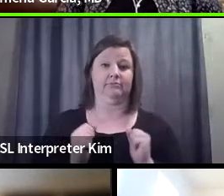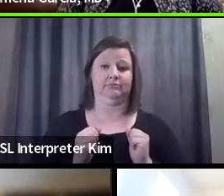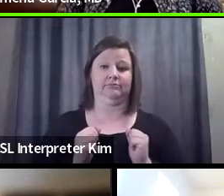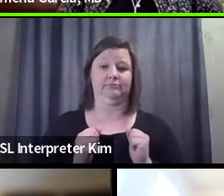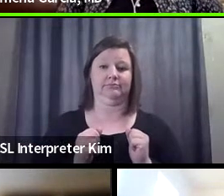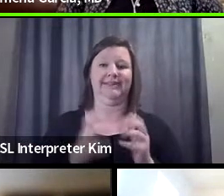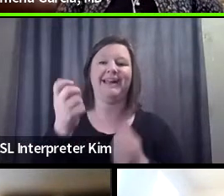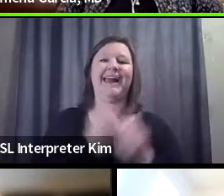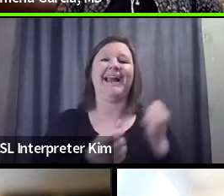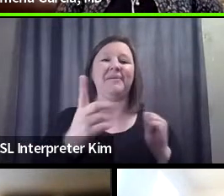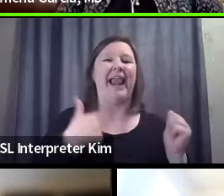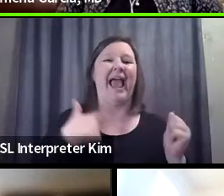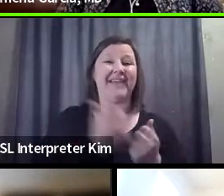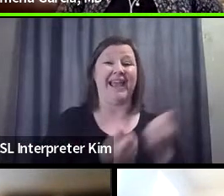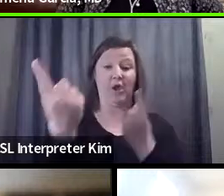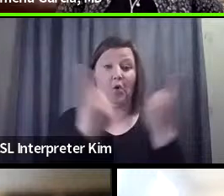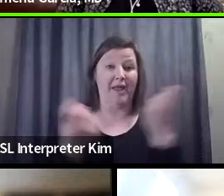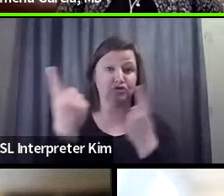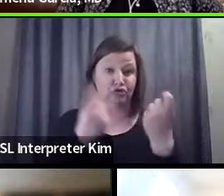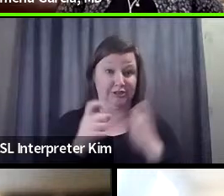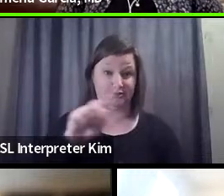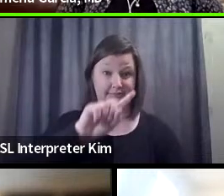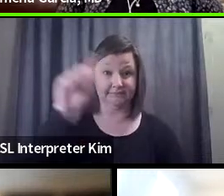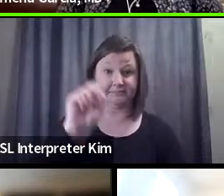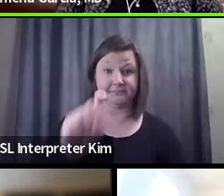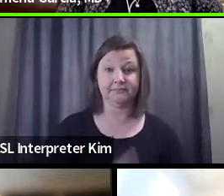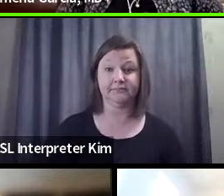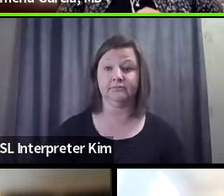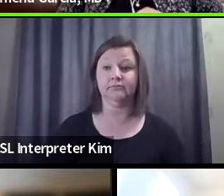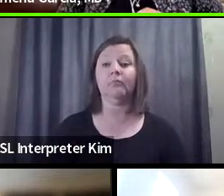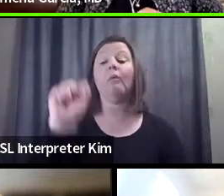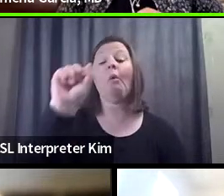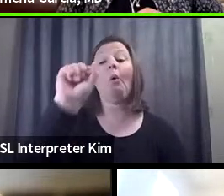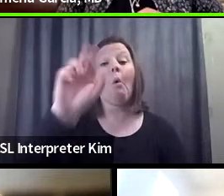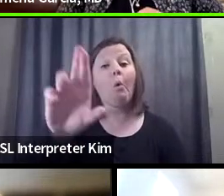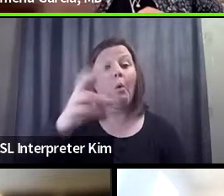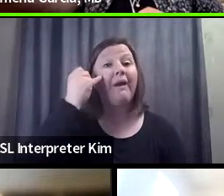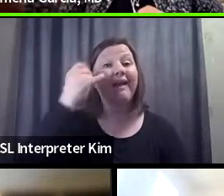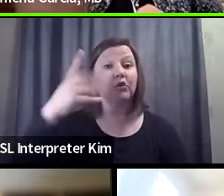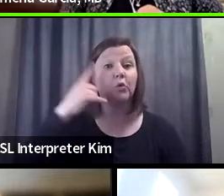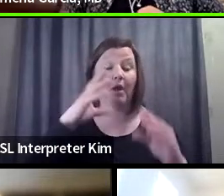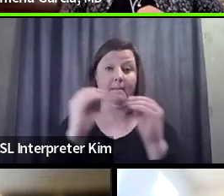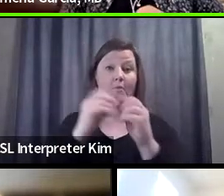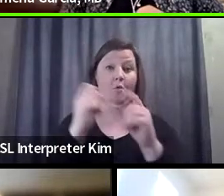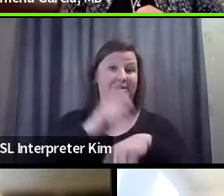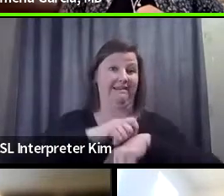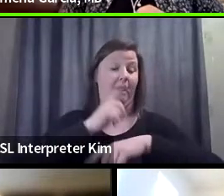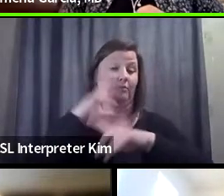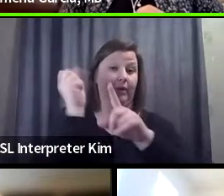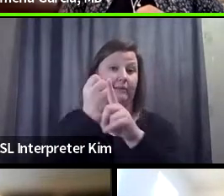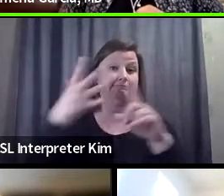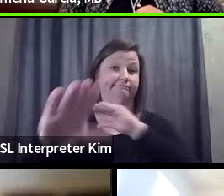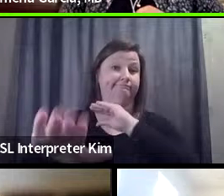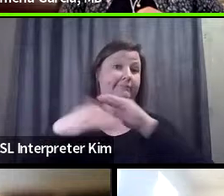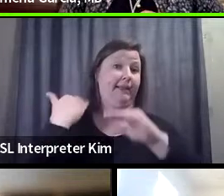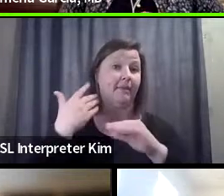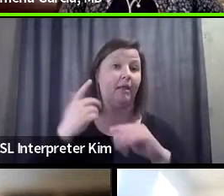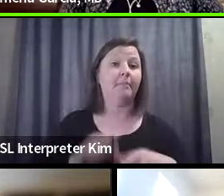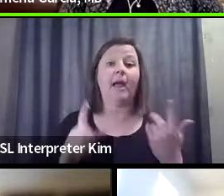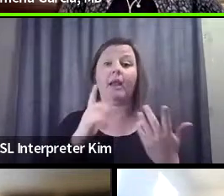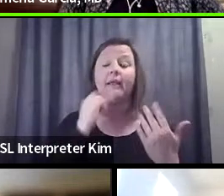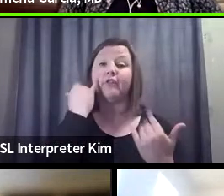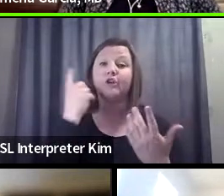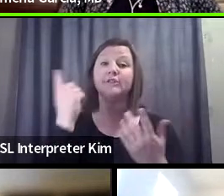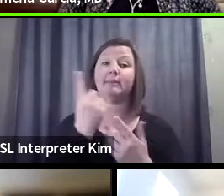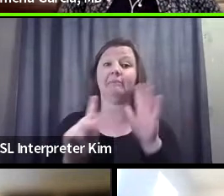can also email me and we can set up a time, but feel free to ask now if